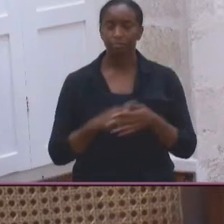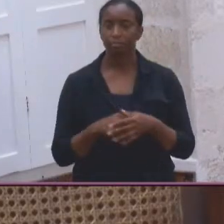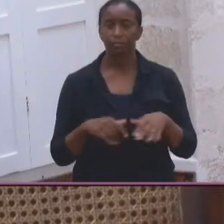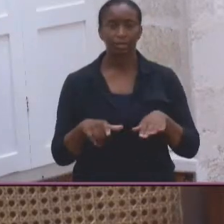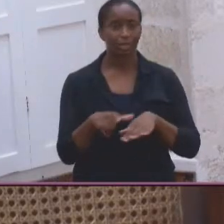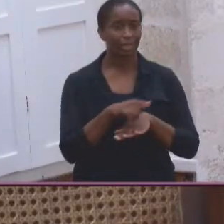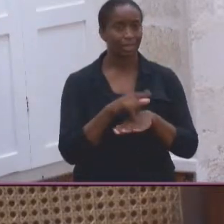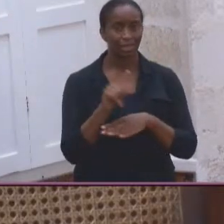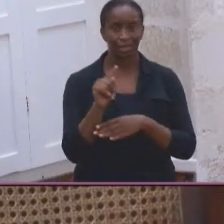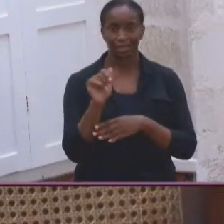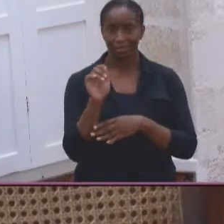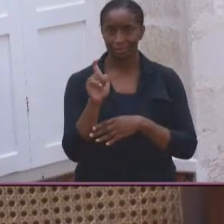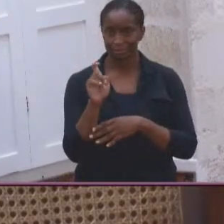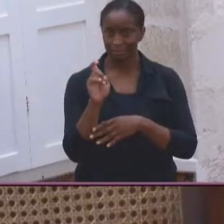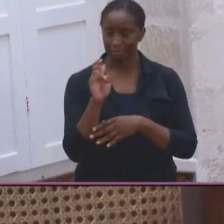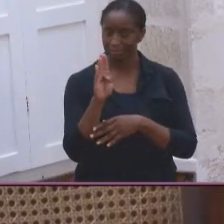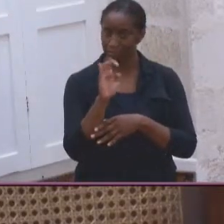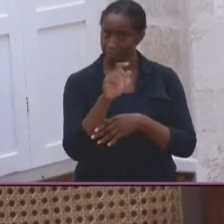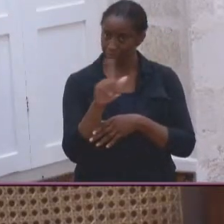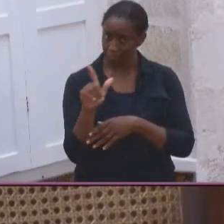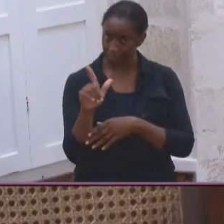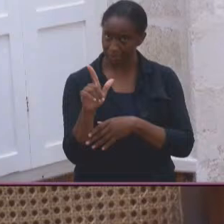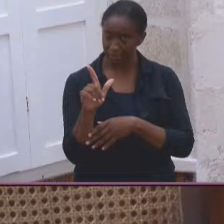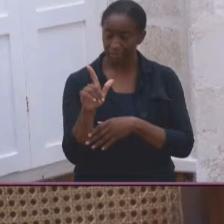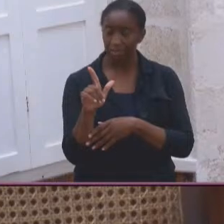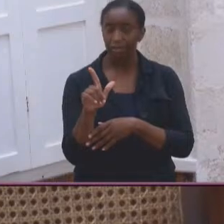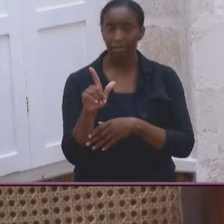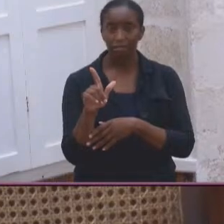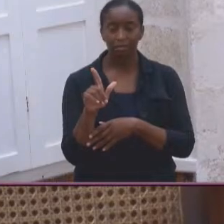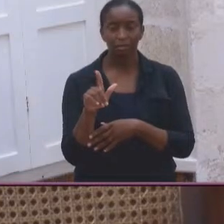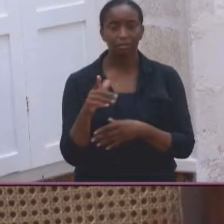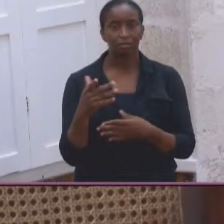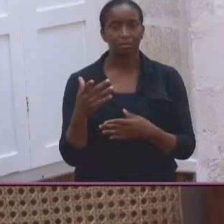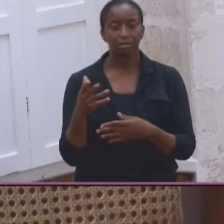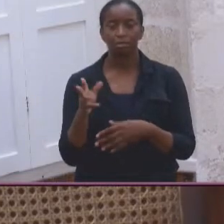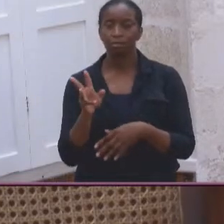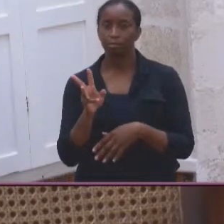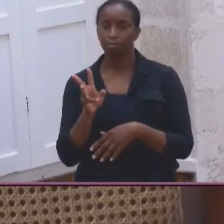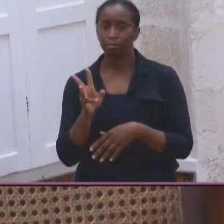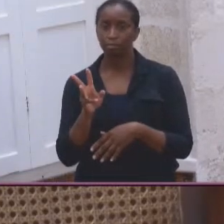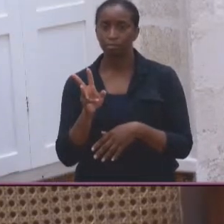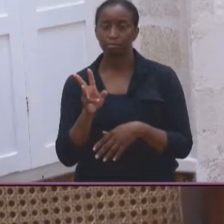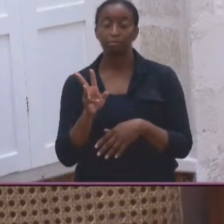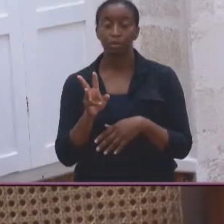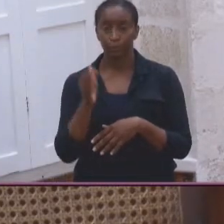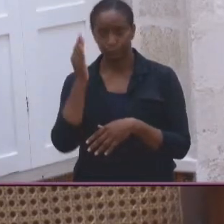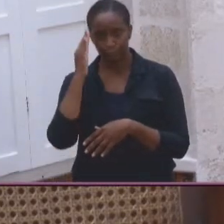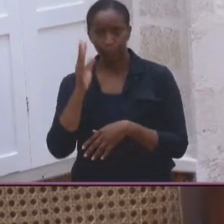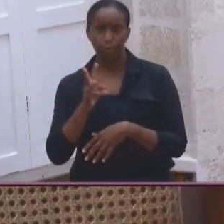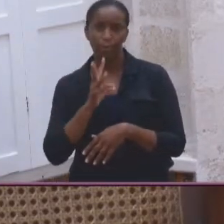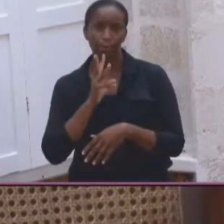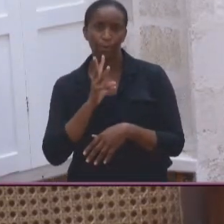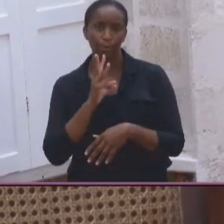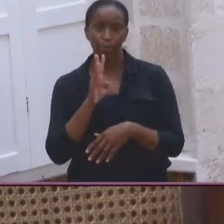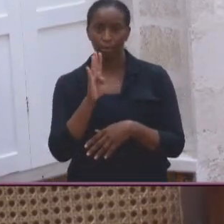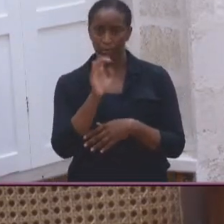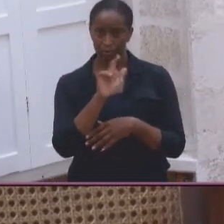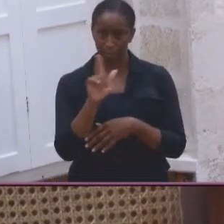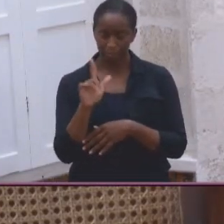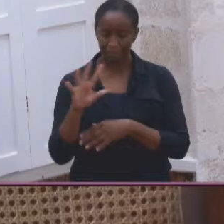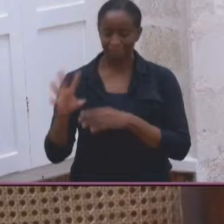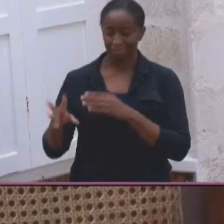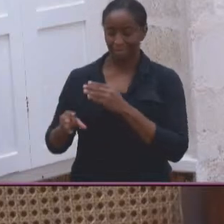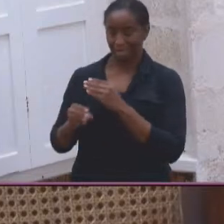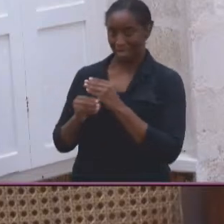land tax affect your ability to transfer property. So by putting the fine onto the land tax bill, adding